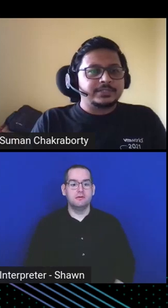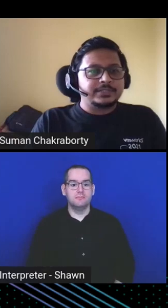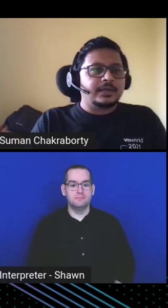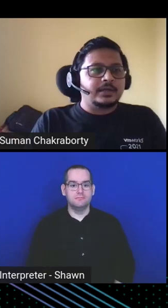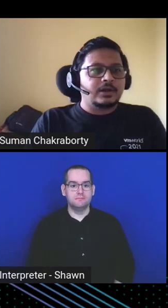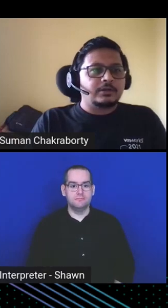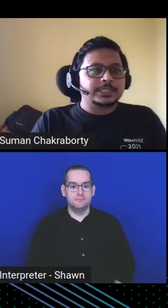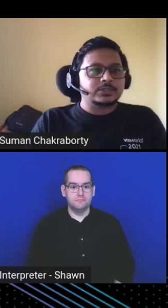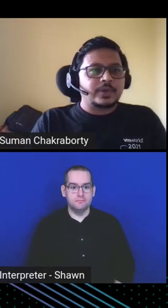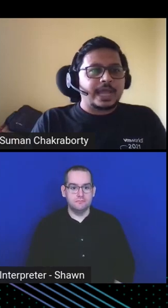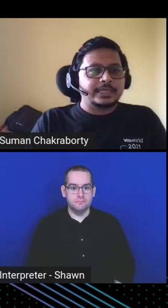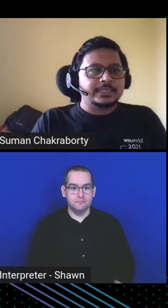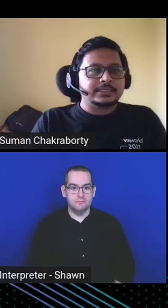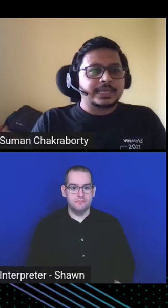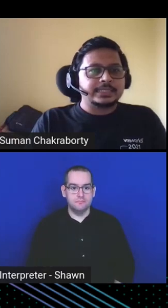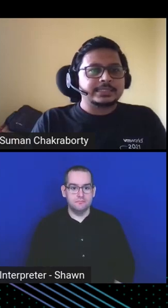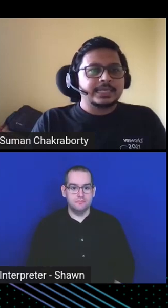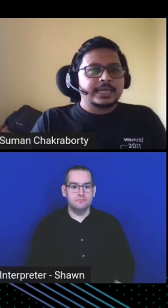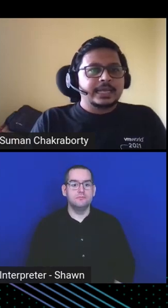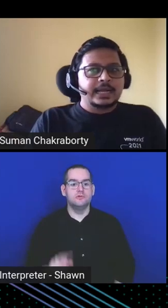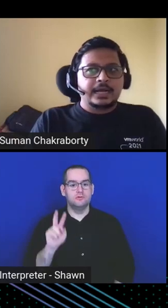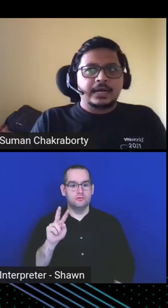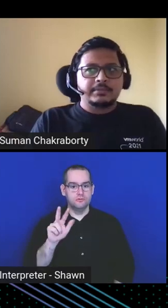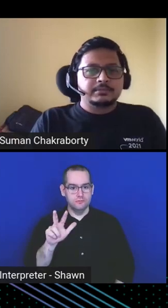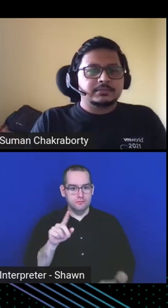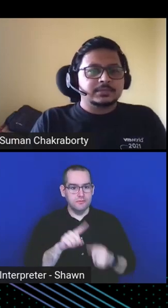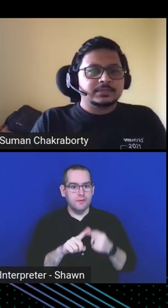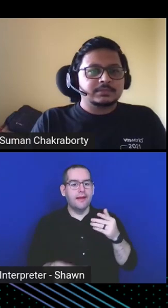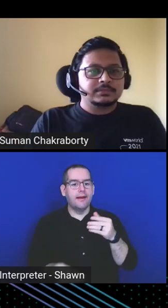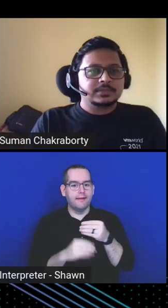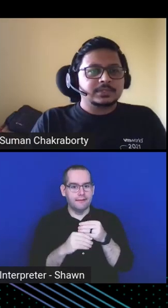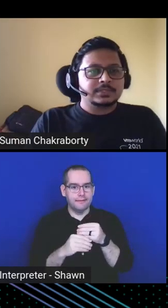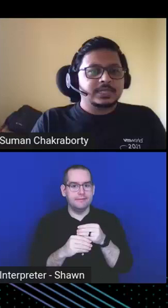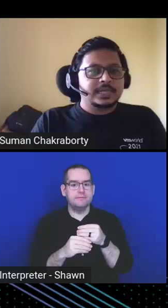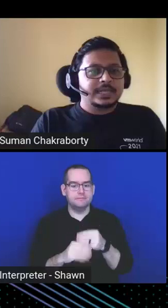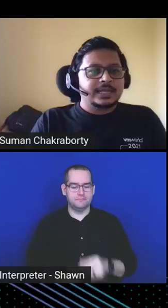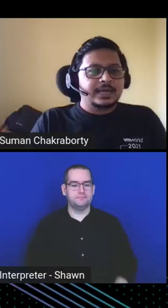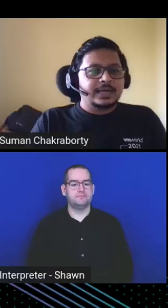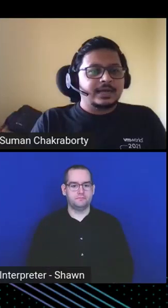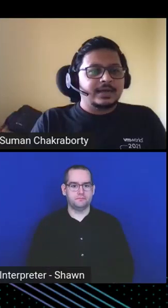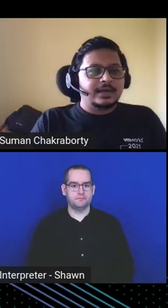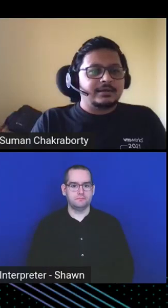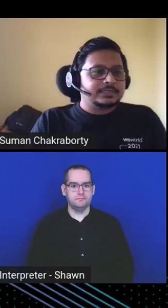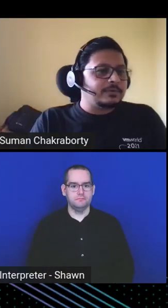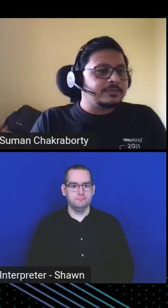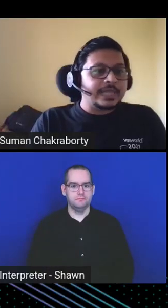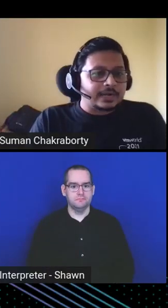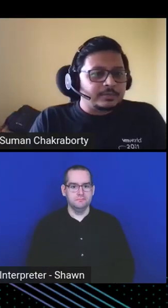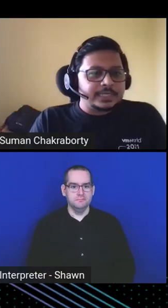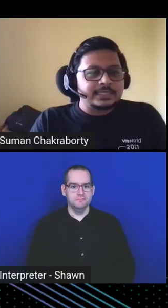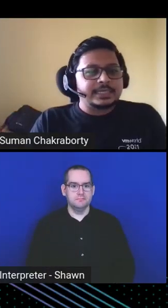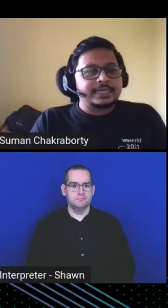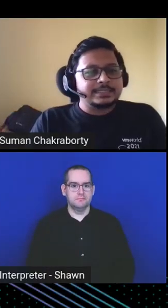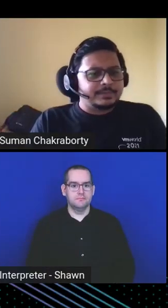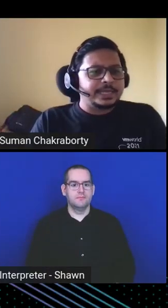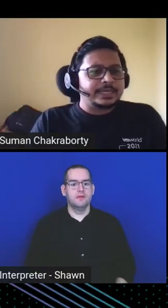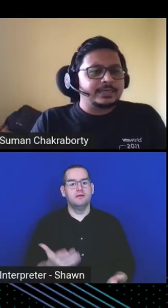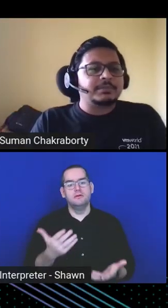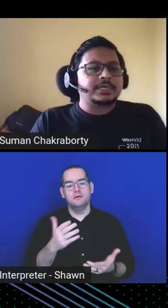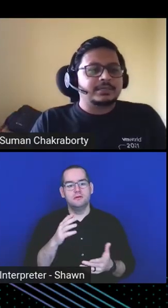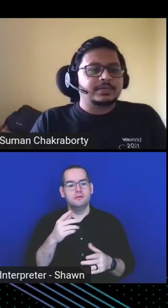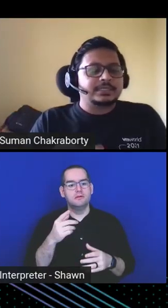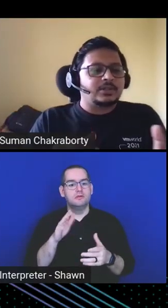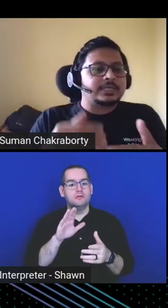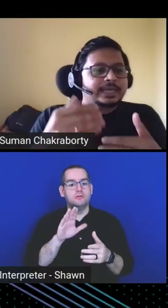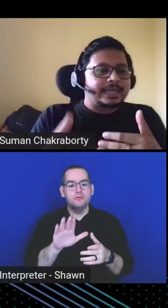23 objects to add in this case. um, some of the argument is deprecated,